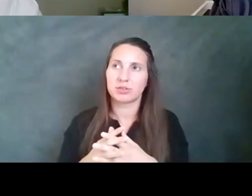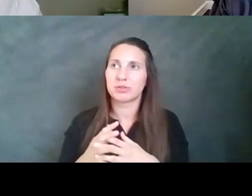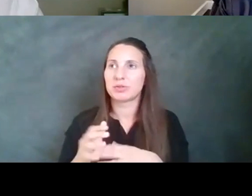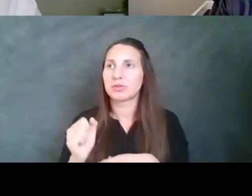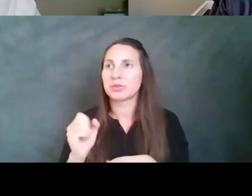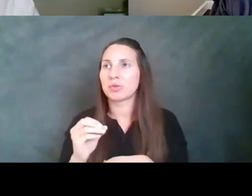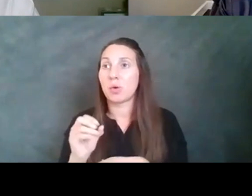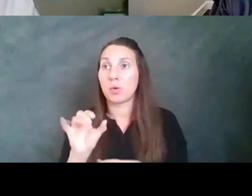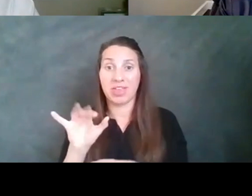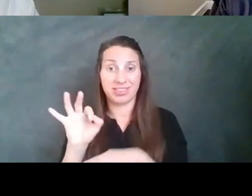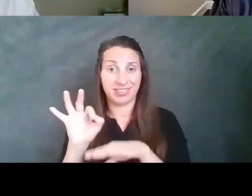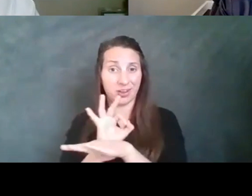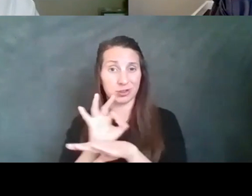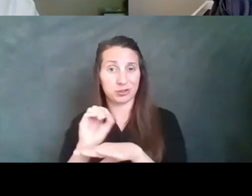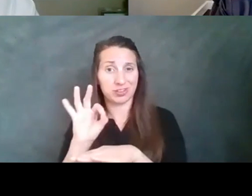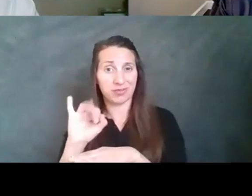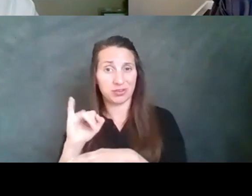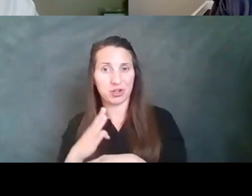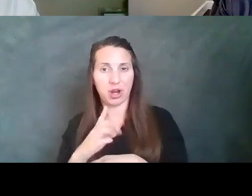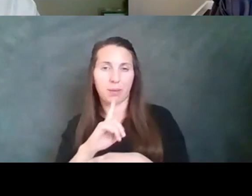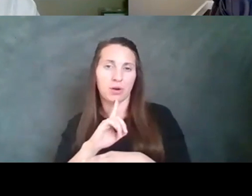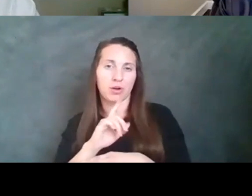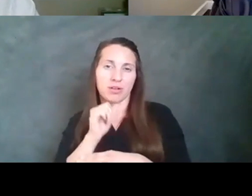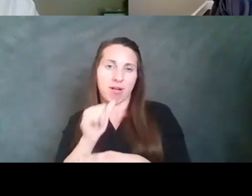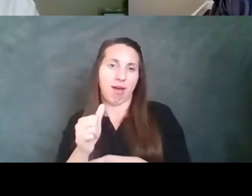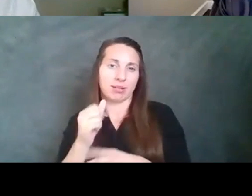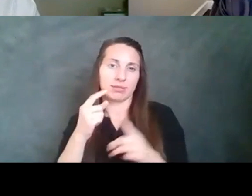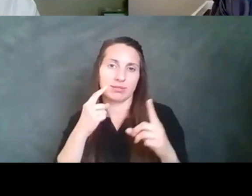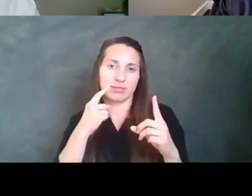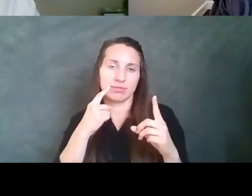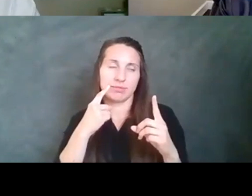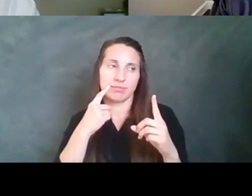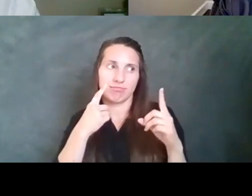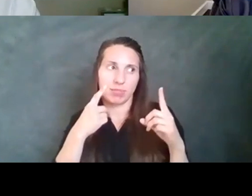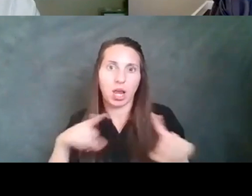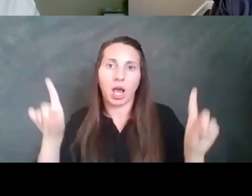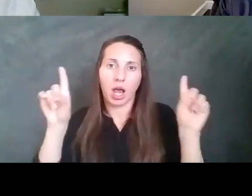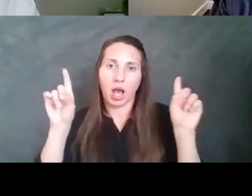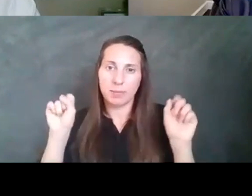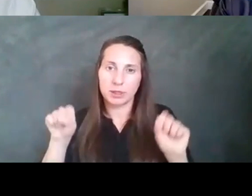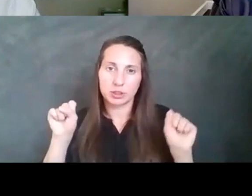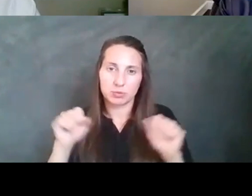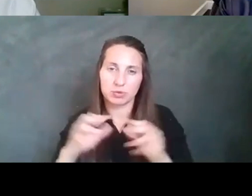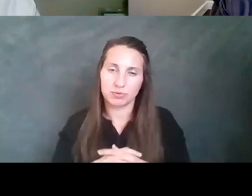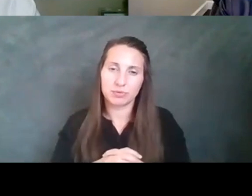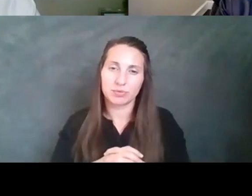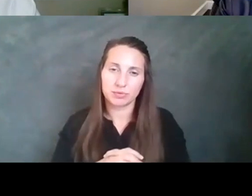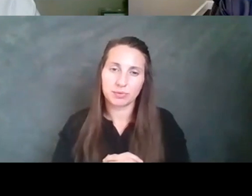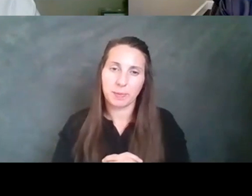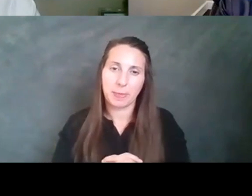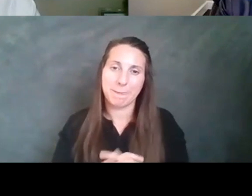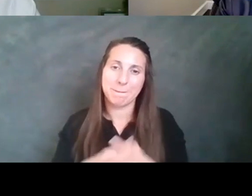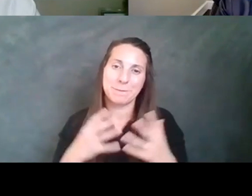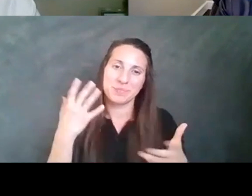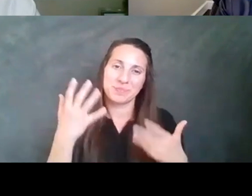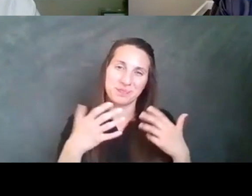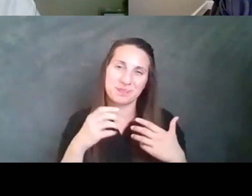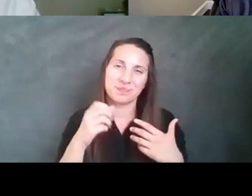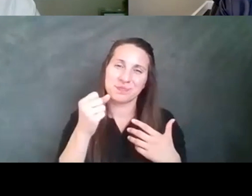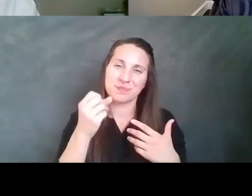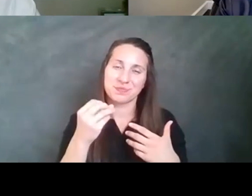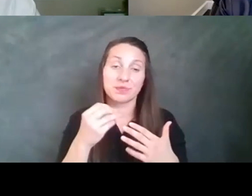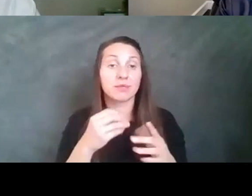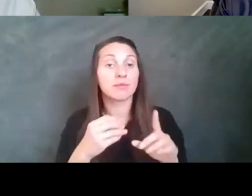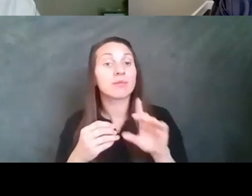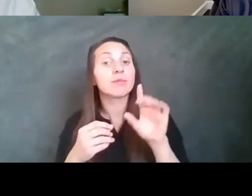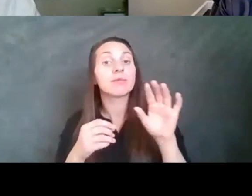job functions of that position performed through by hiring or by filling that position with the person. So I'm not sure. And